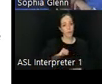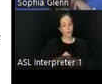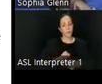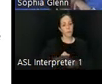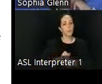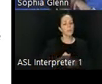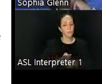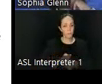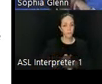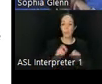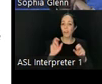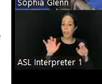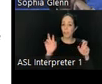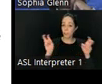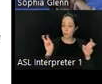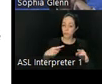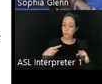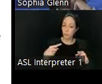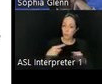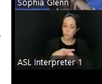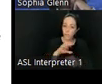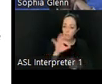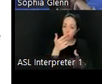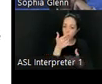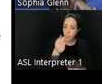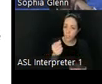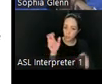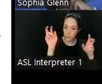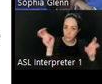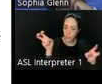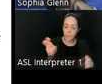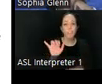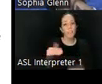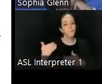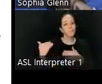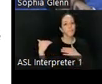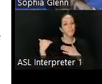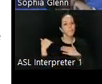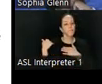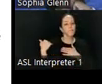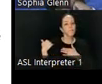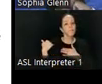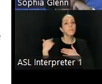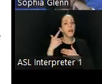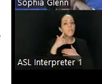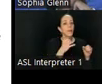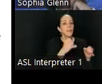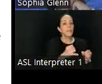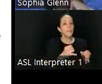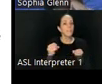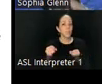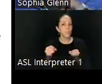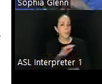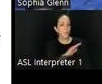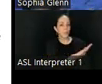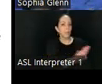conflict of interest is that responsibility falls on the individual, and all